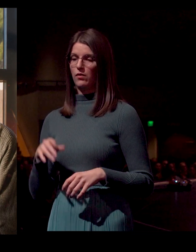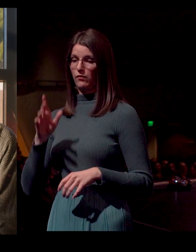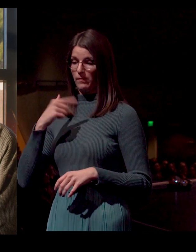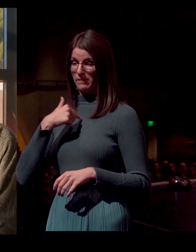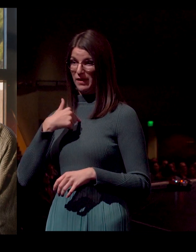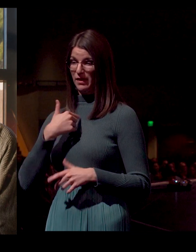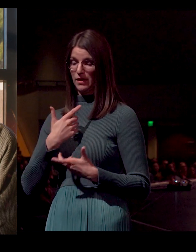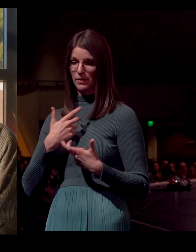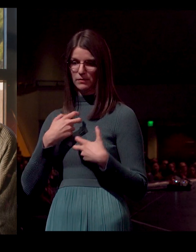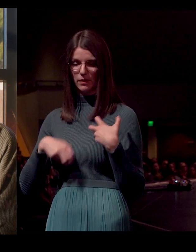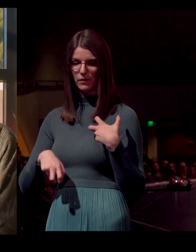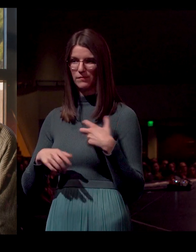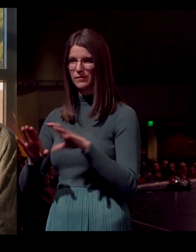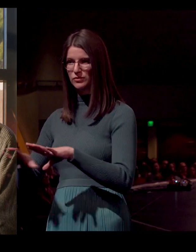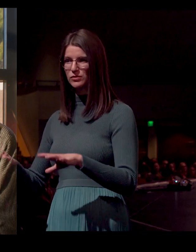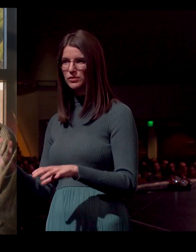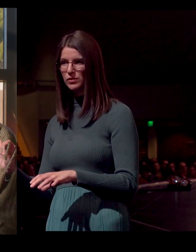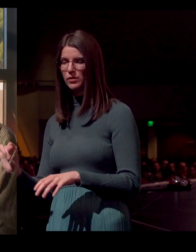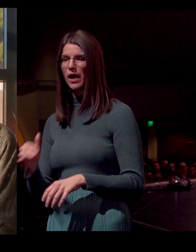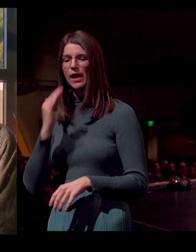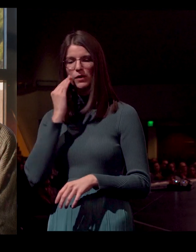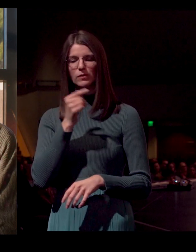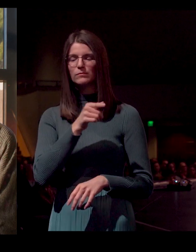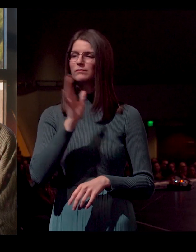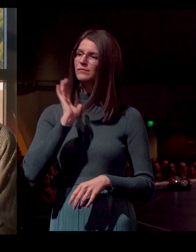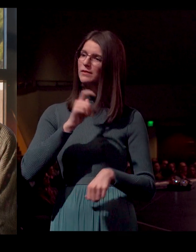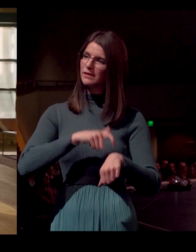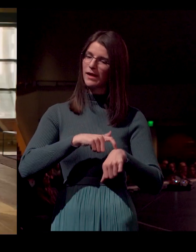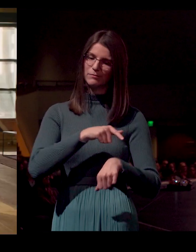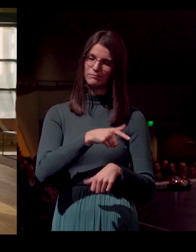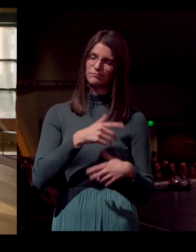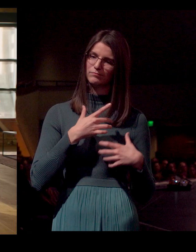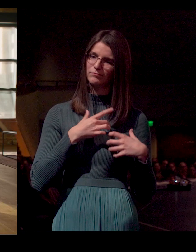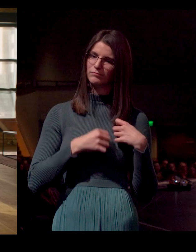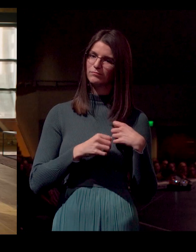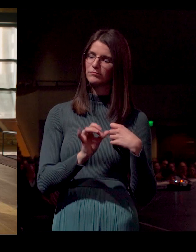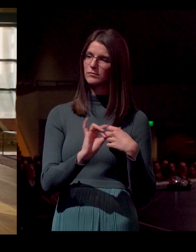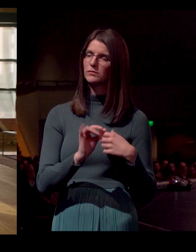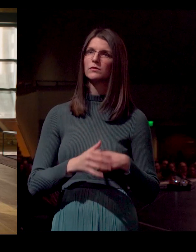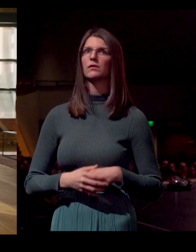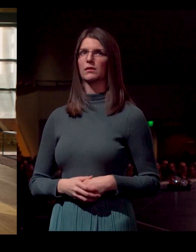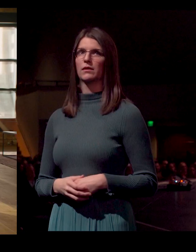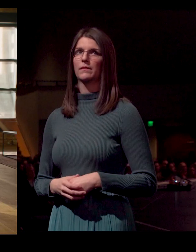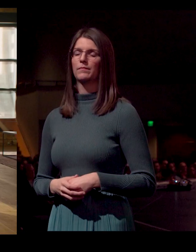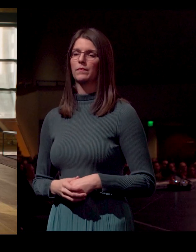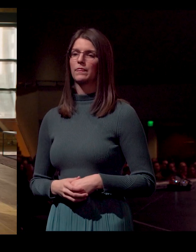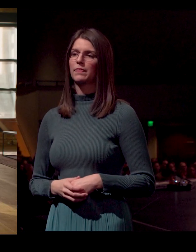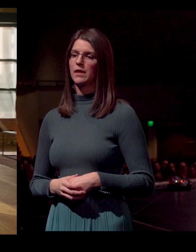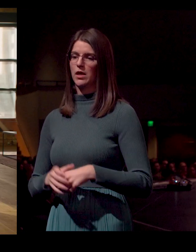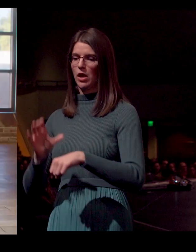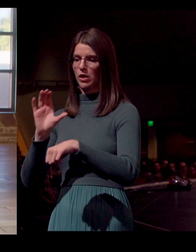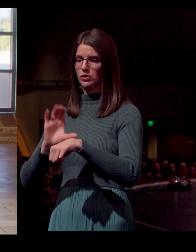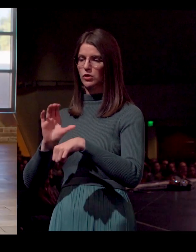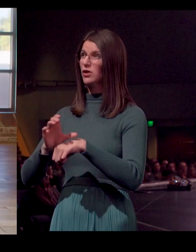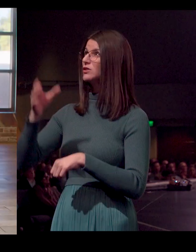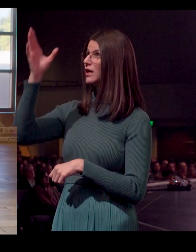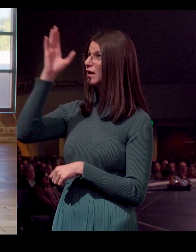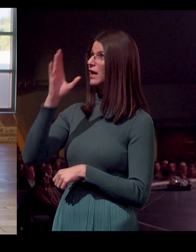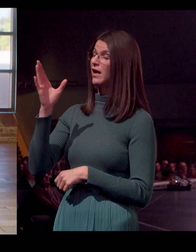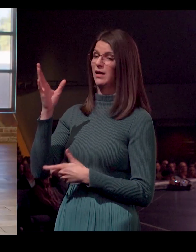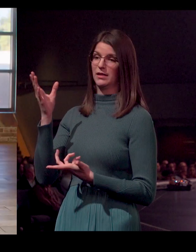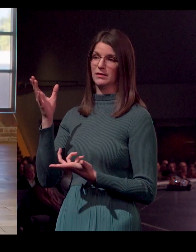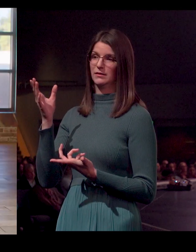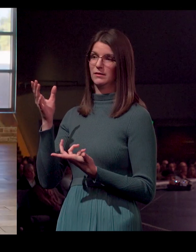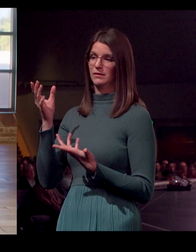at the time. Going to church and God both were not really in our lives as a family. We went to